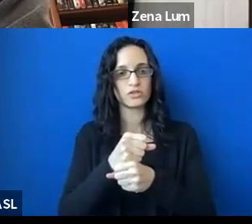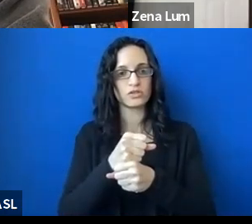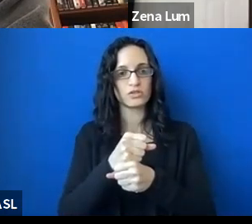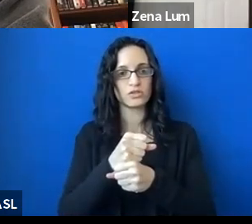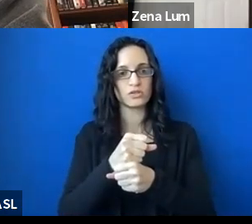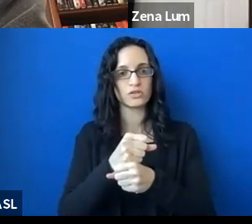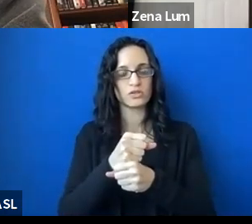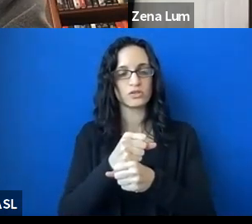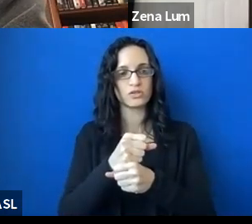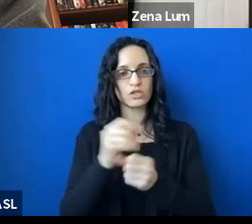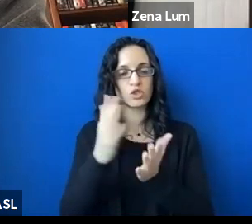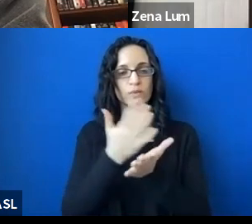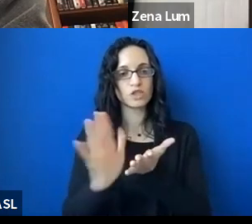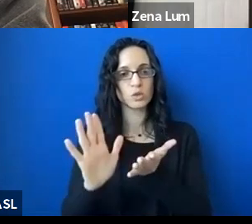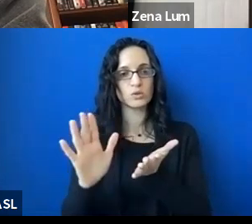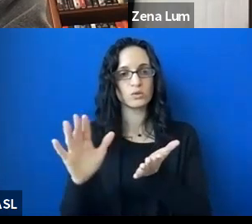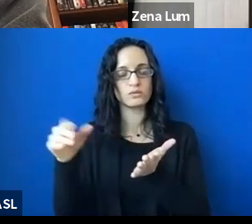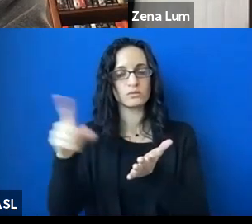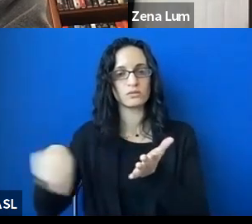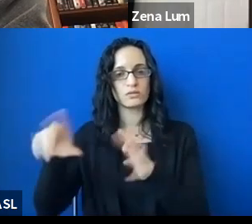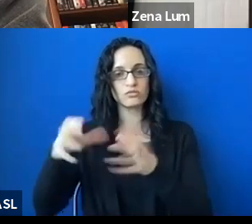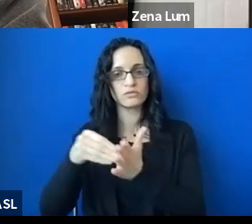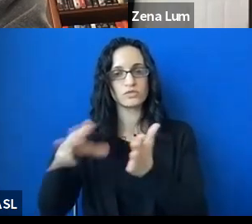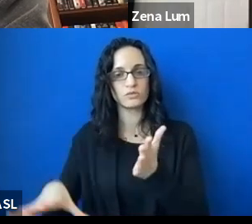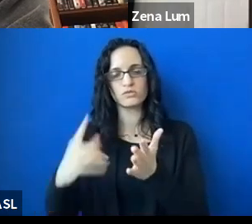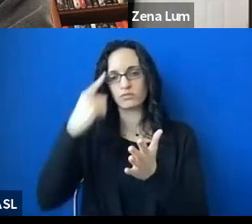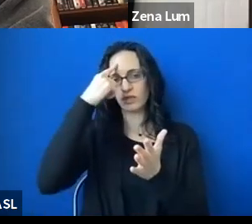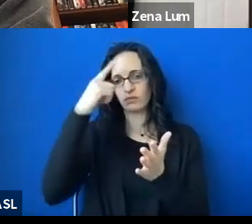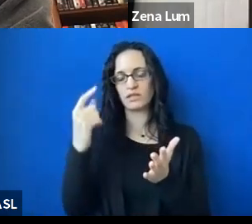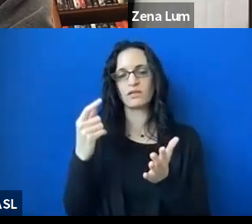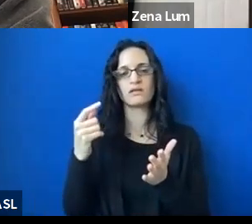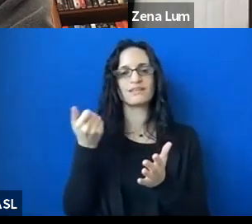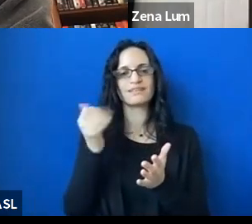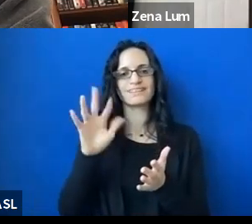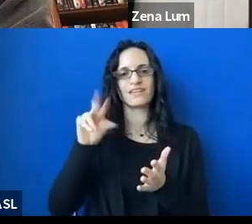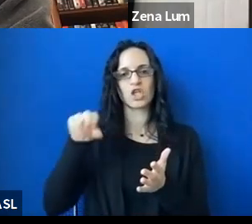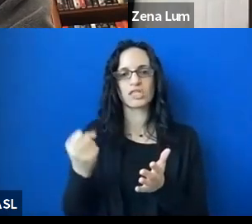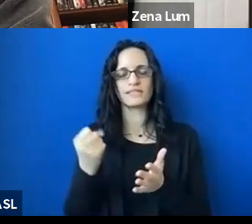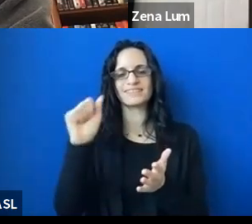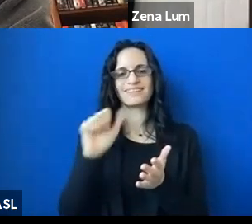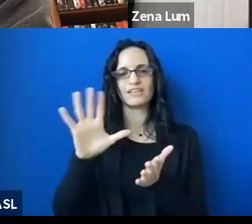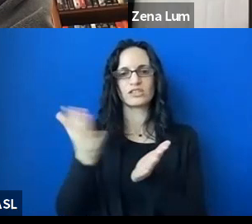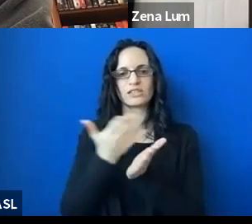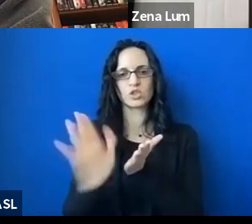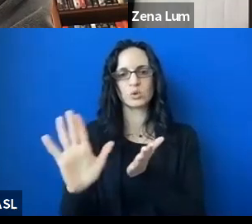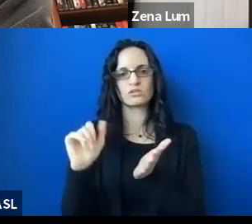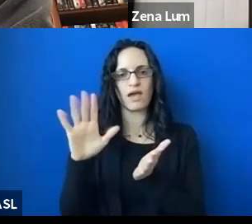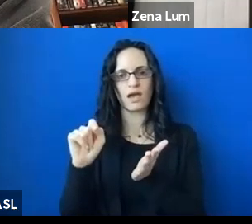Asian Exclusion Act of 1930s. We will fight this.